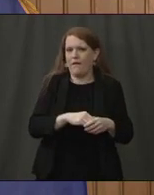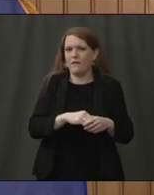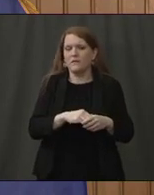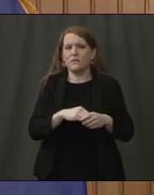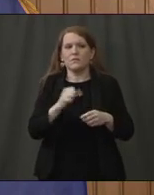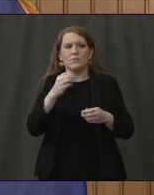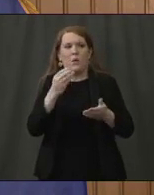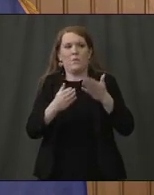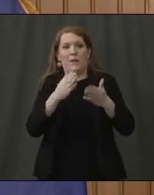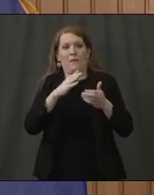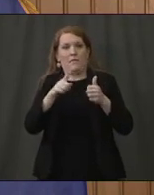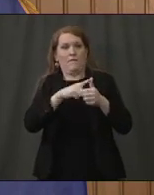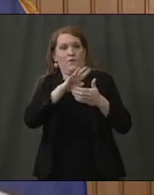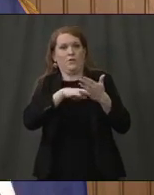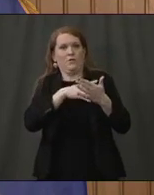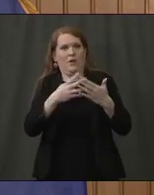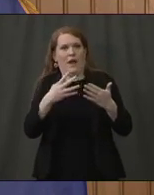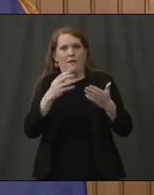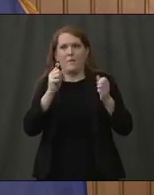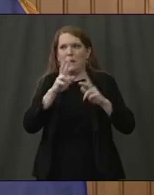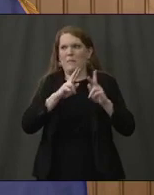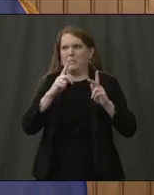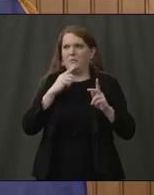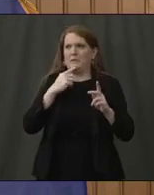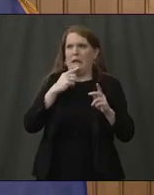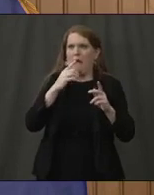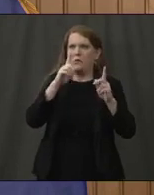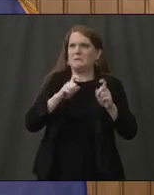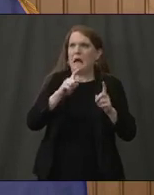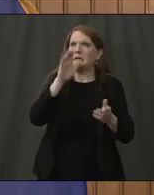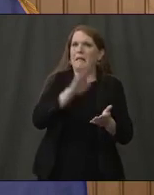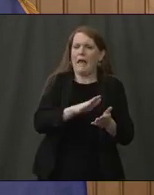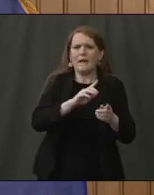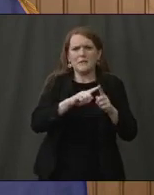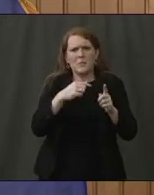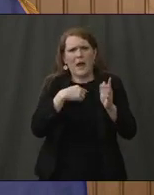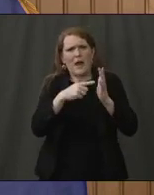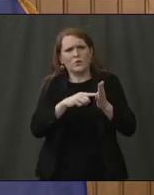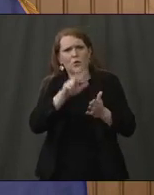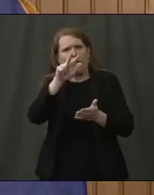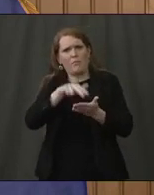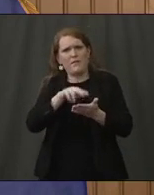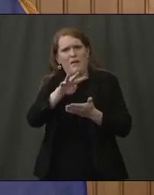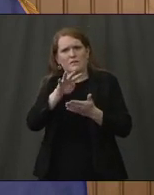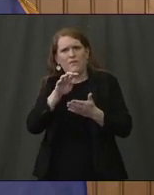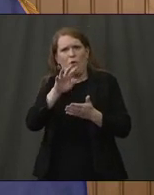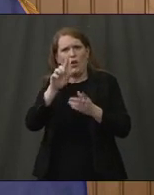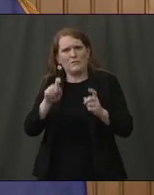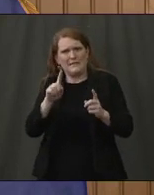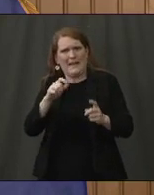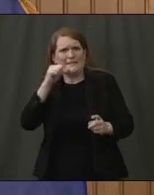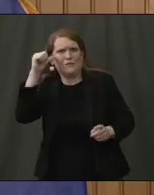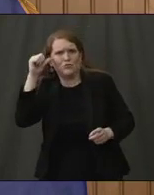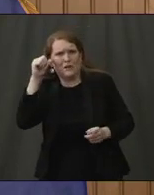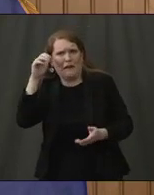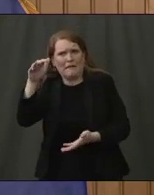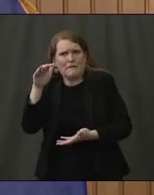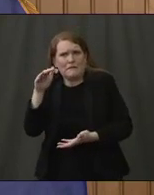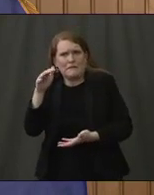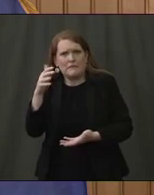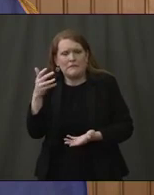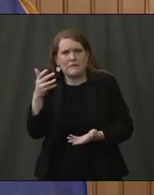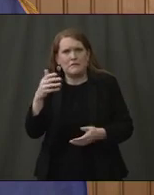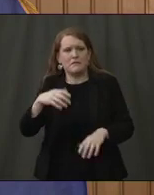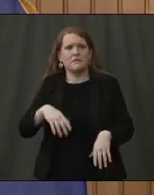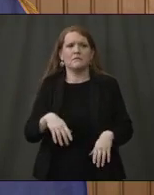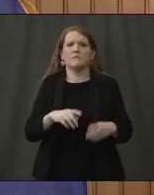saying our testing is down, we had 3,400 tests I showed you, came in yesterday. And I've told you about Semaphore, I've told you